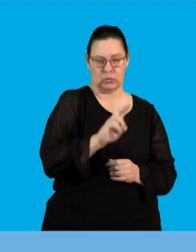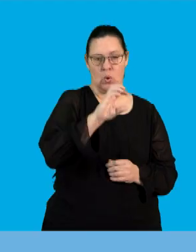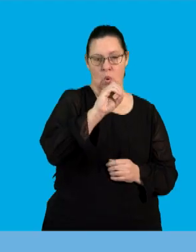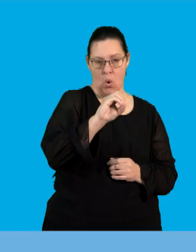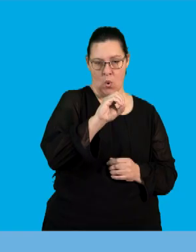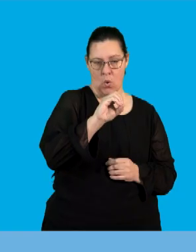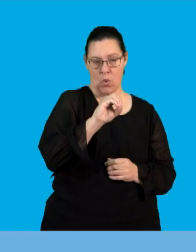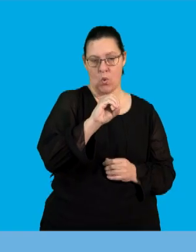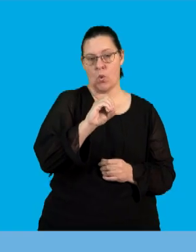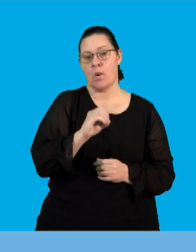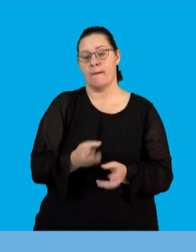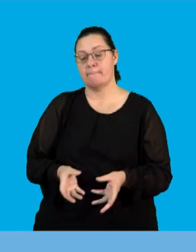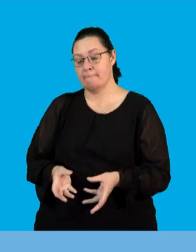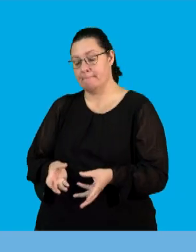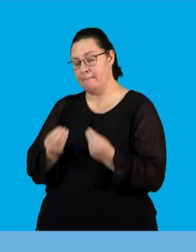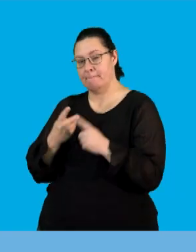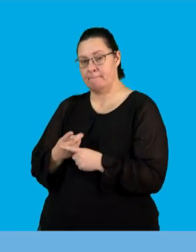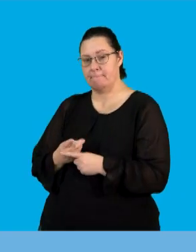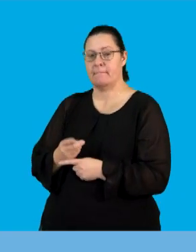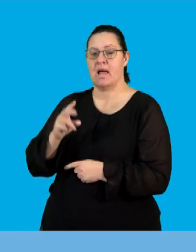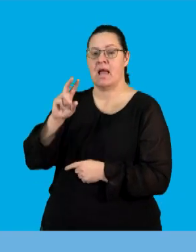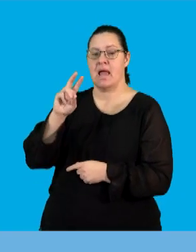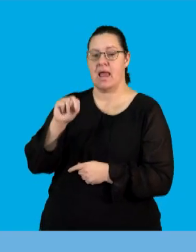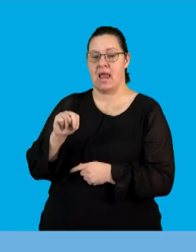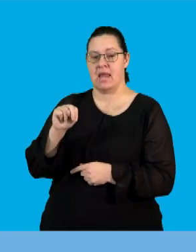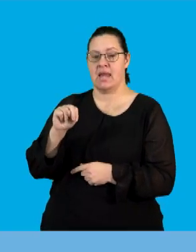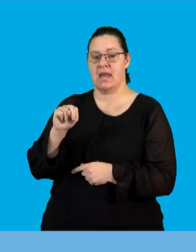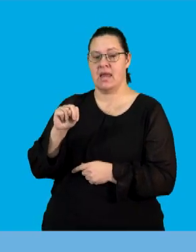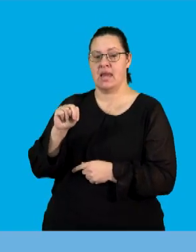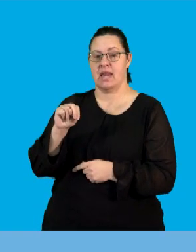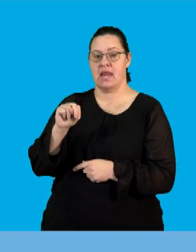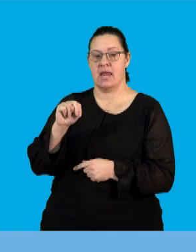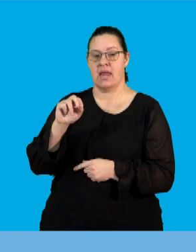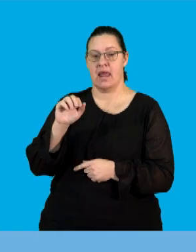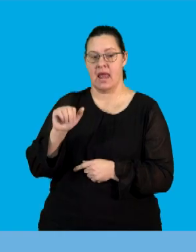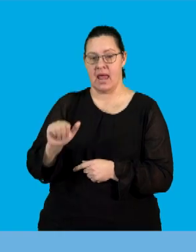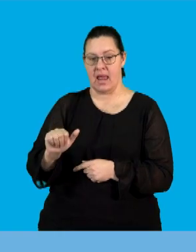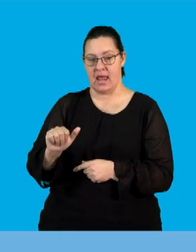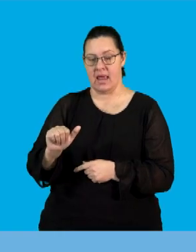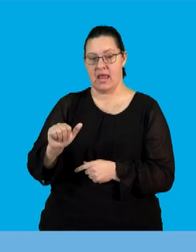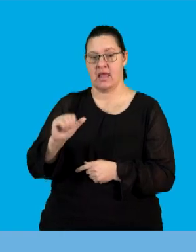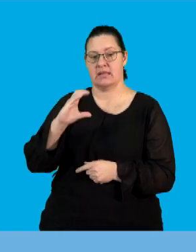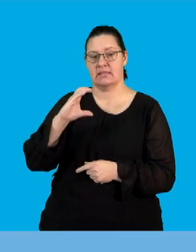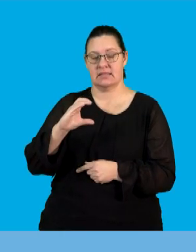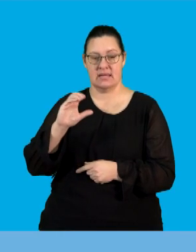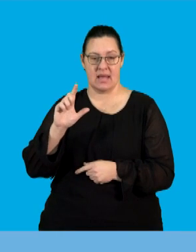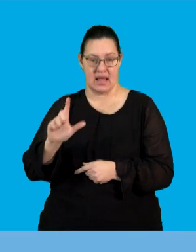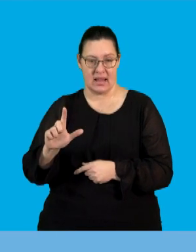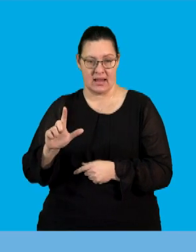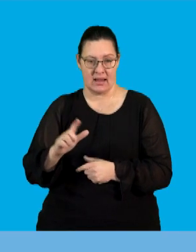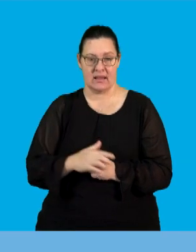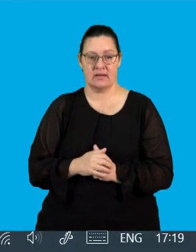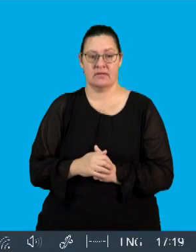Na2O. And then this is going to react to form sodium chloride. We do know sodium chloride has a chemical